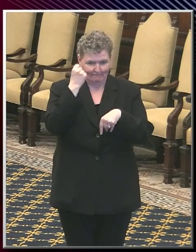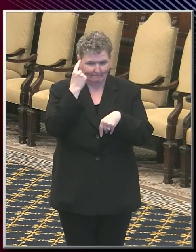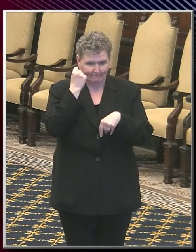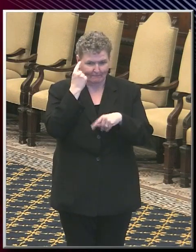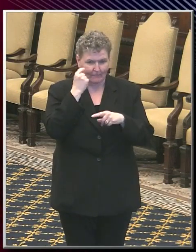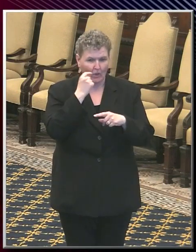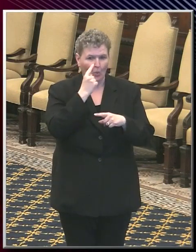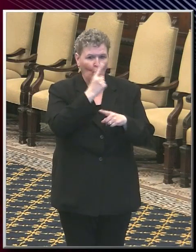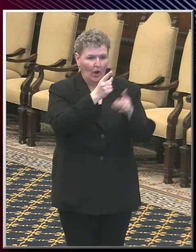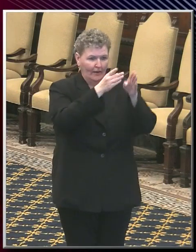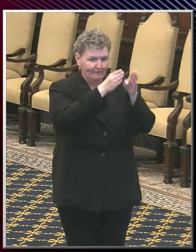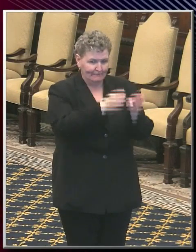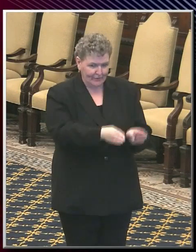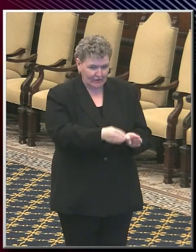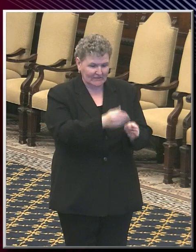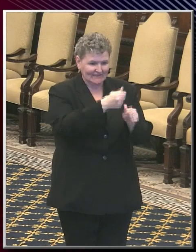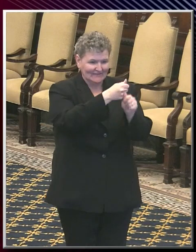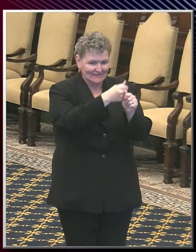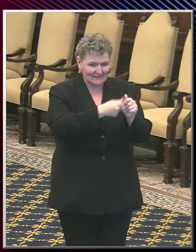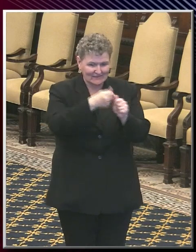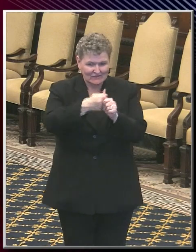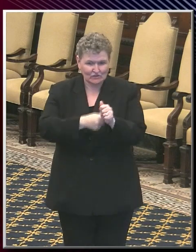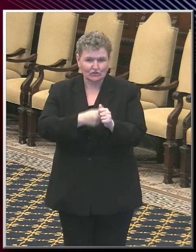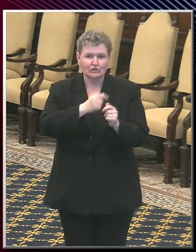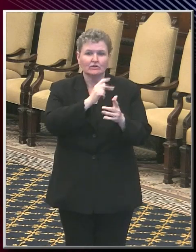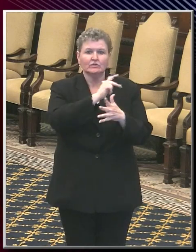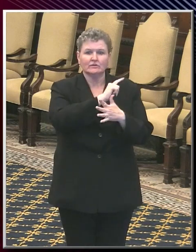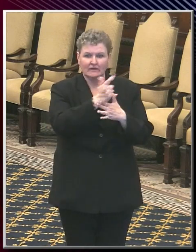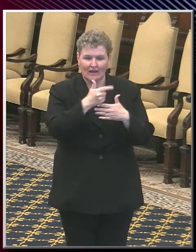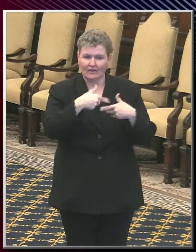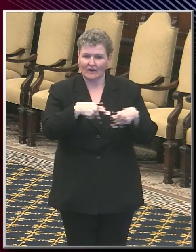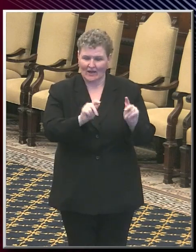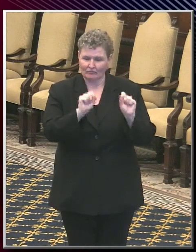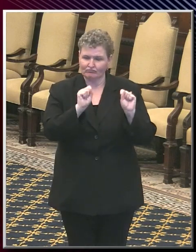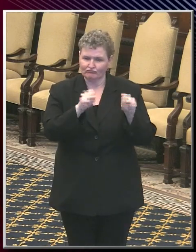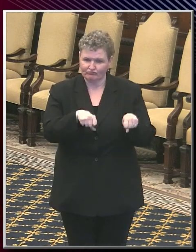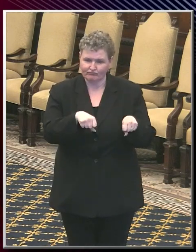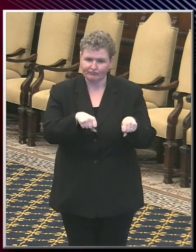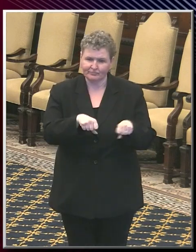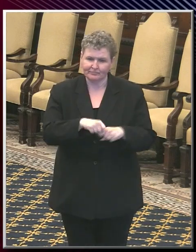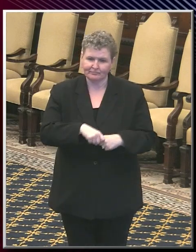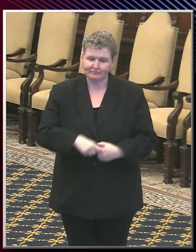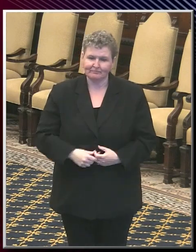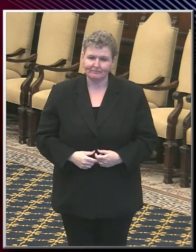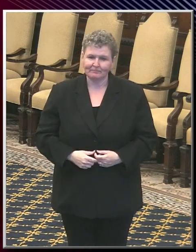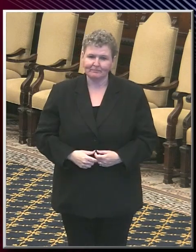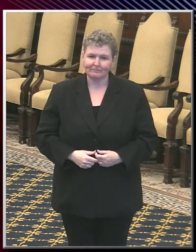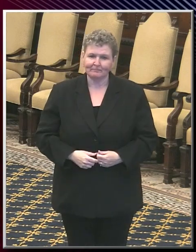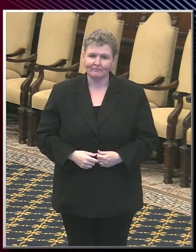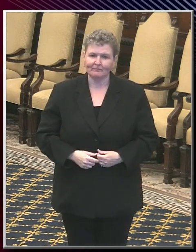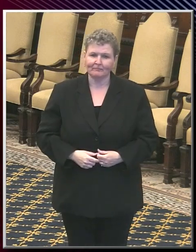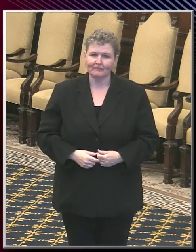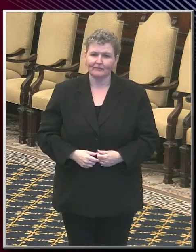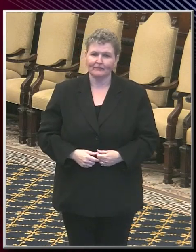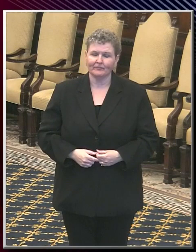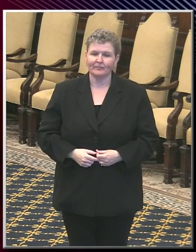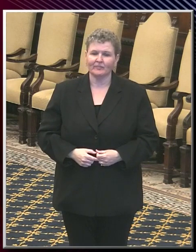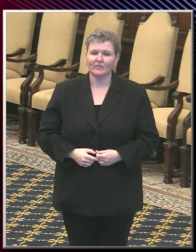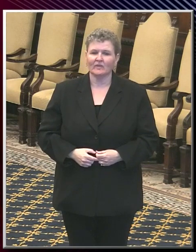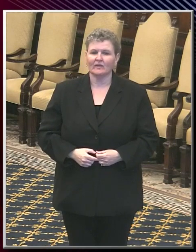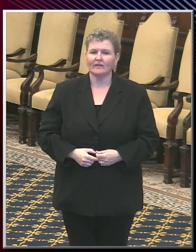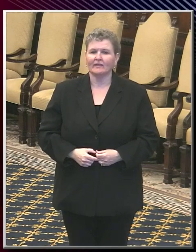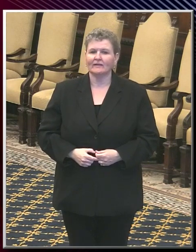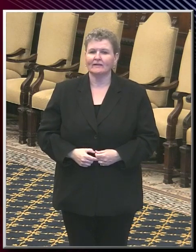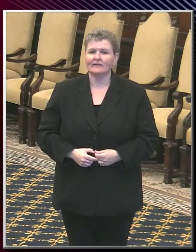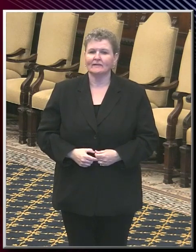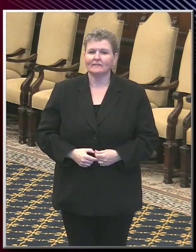one representative from each media outlet is permitted to ask questions during the first round. Reporters are asked to limit their